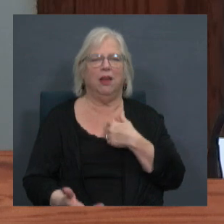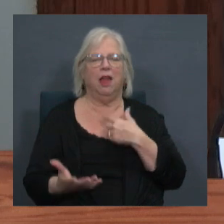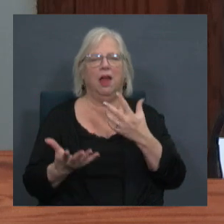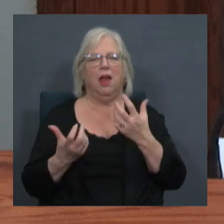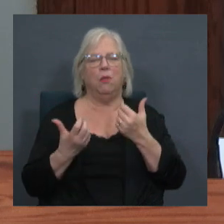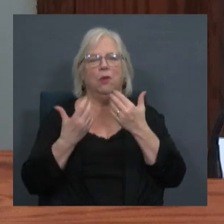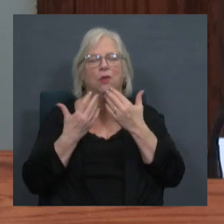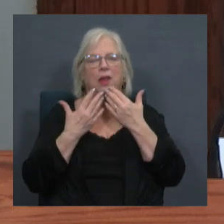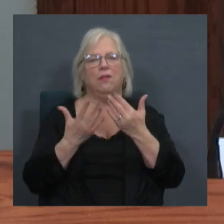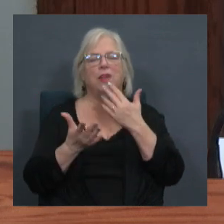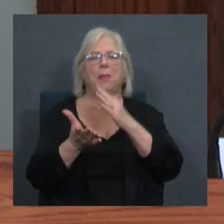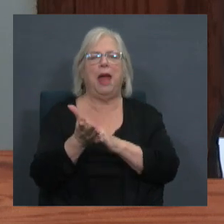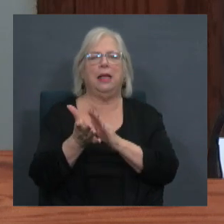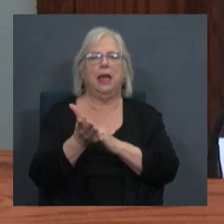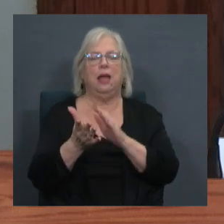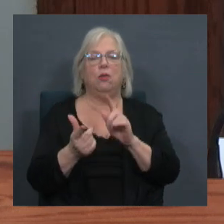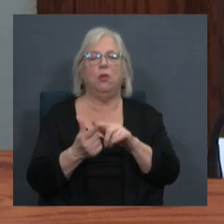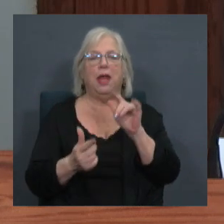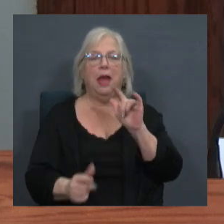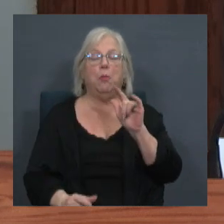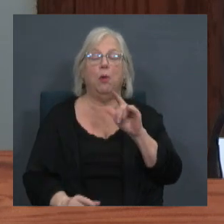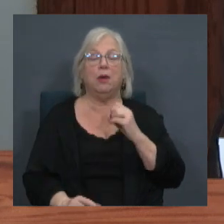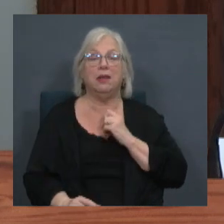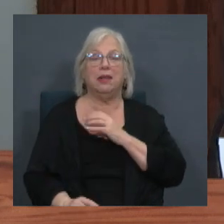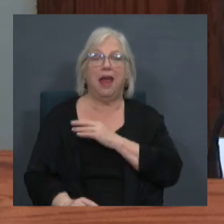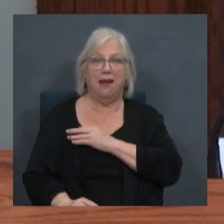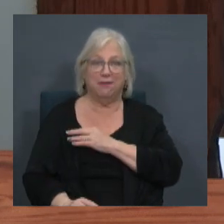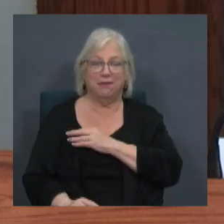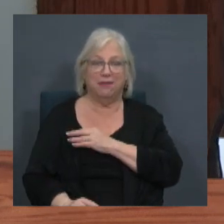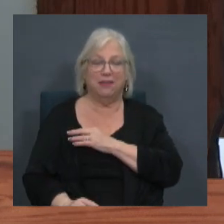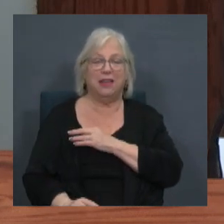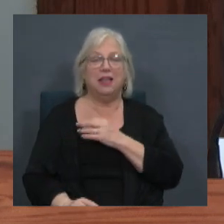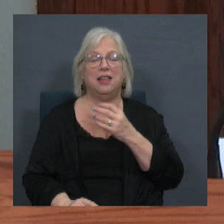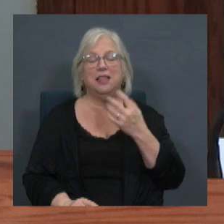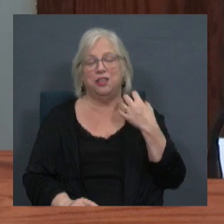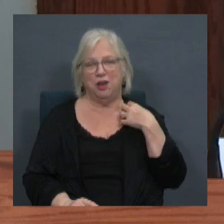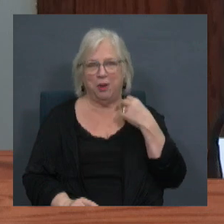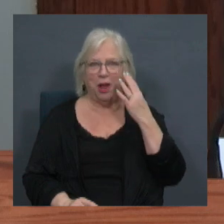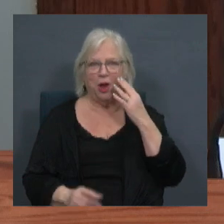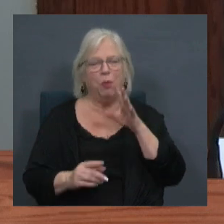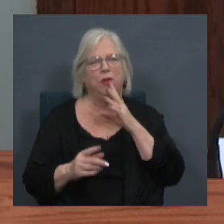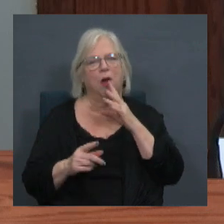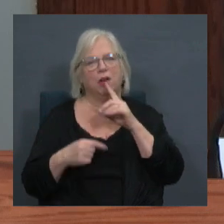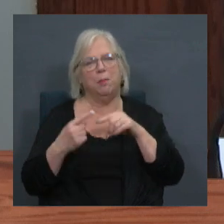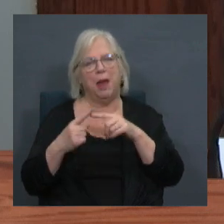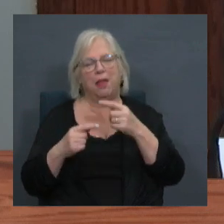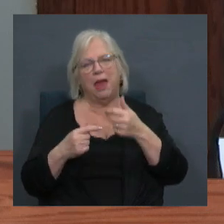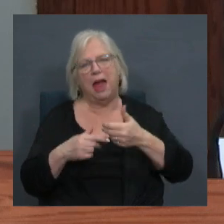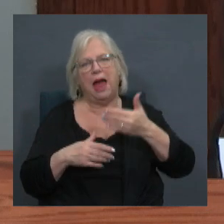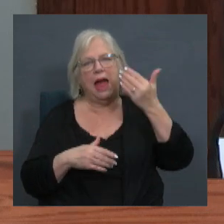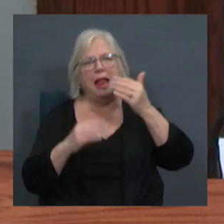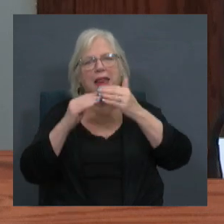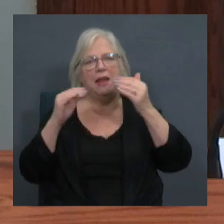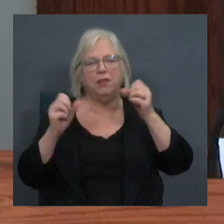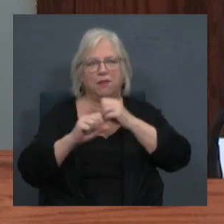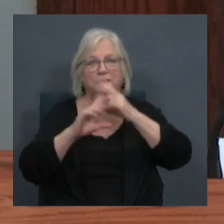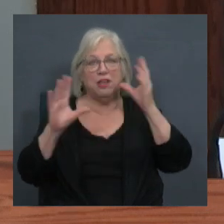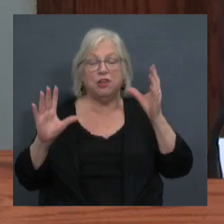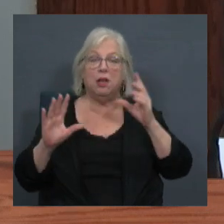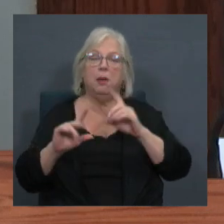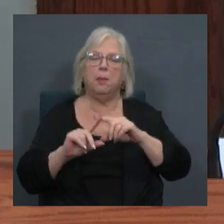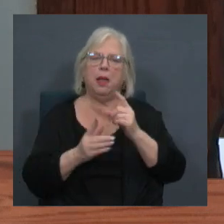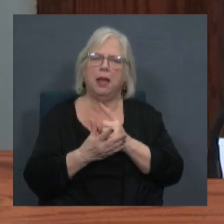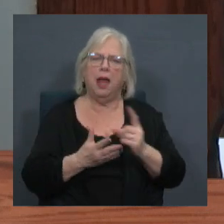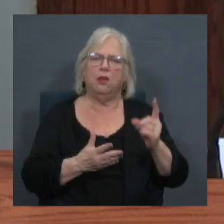some accolades to the airport staff. Chairman, I know we talked about the high-level vision, but I traveled last